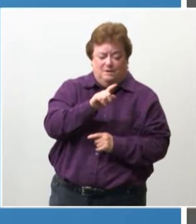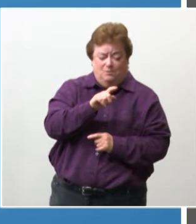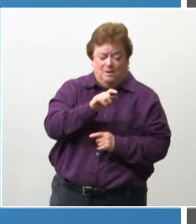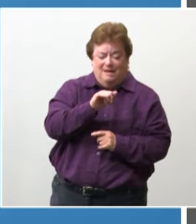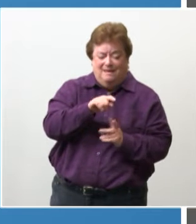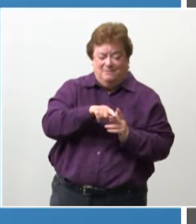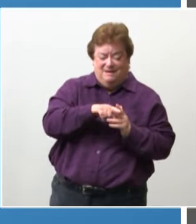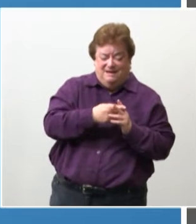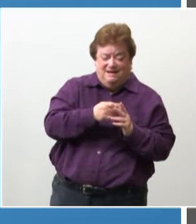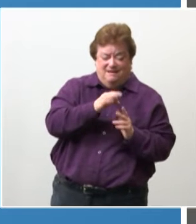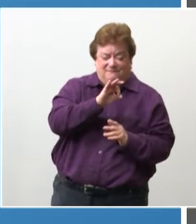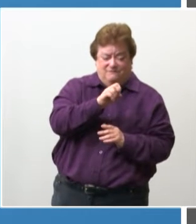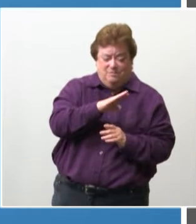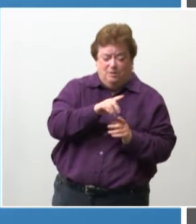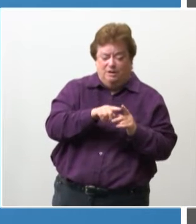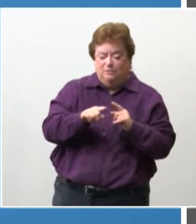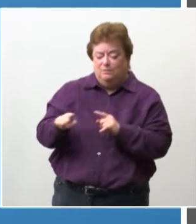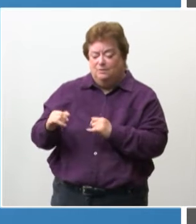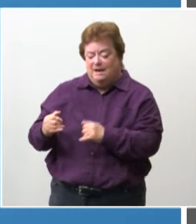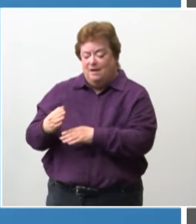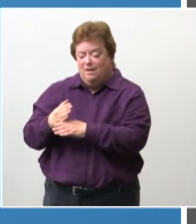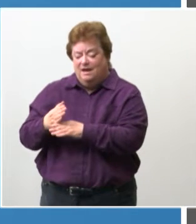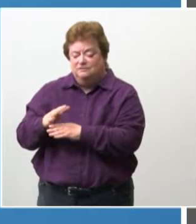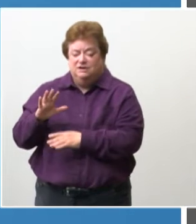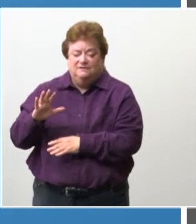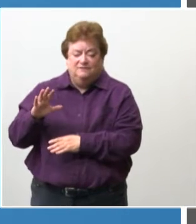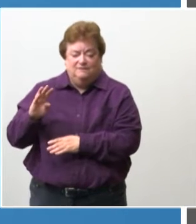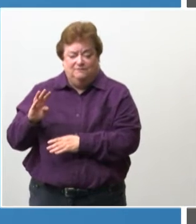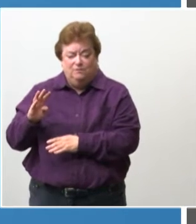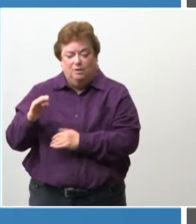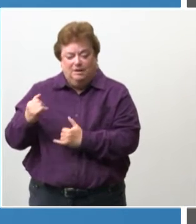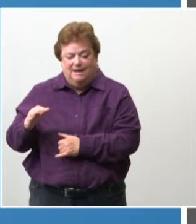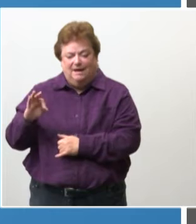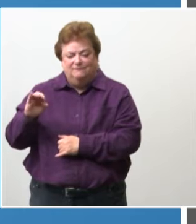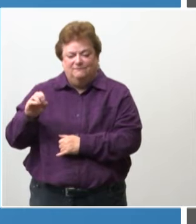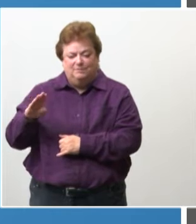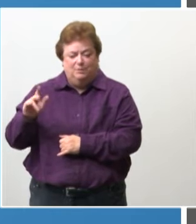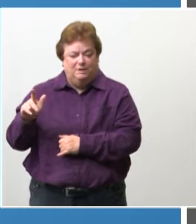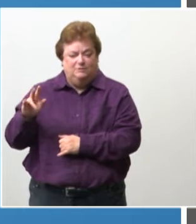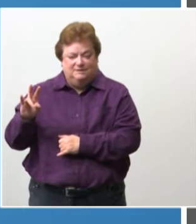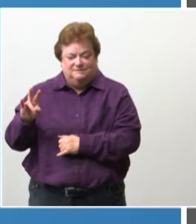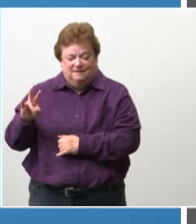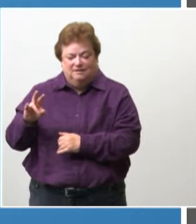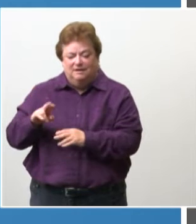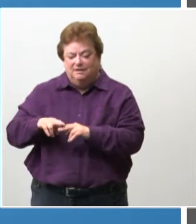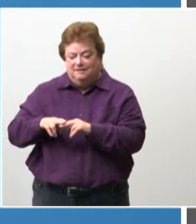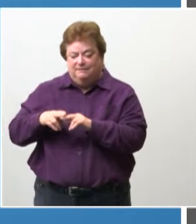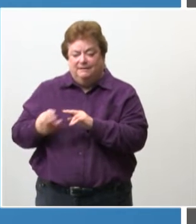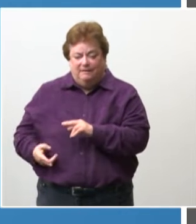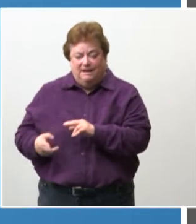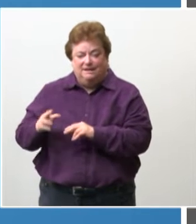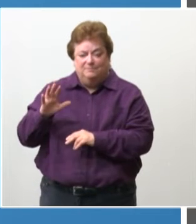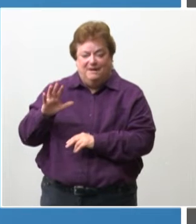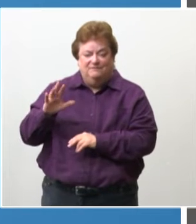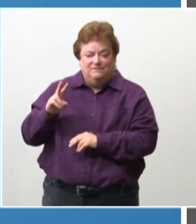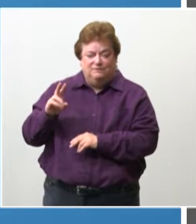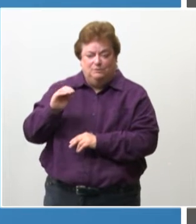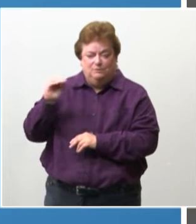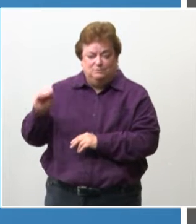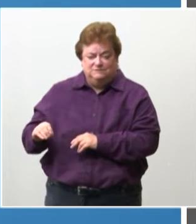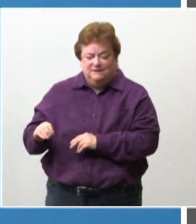at the beginning of the month to an average of 54 on February 27th, a decline of about